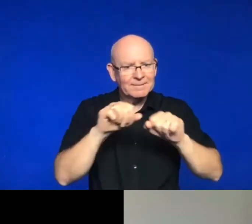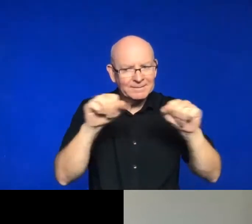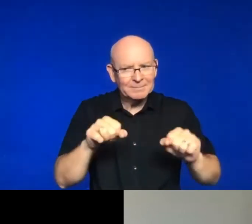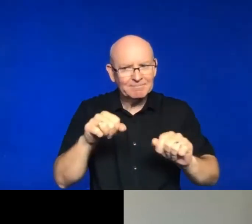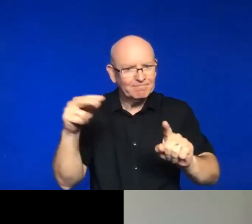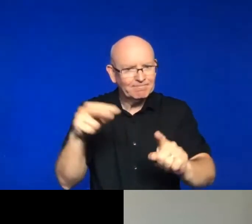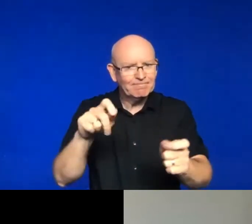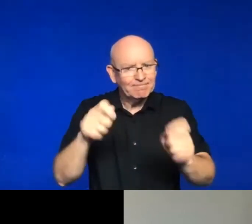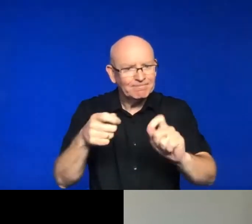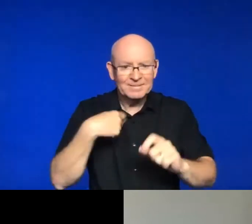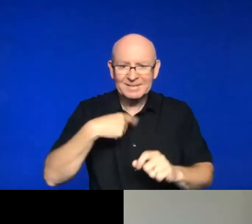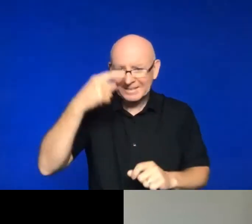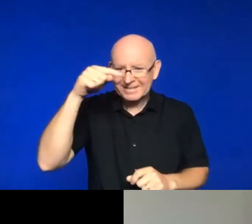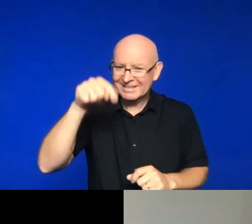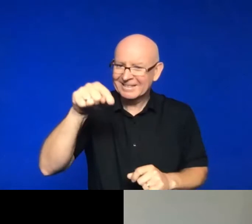part of the recovery phase.